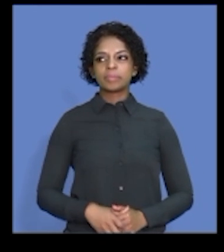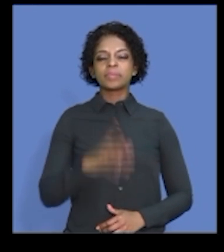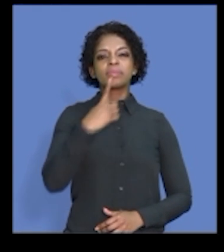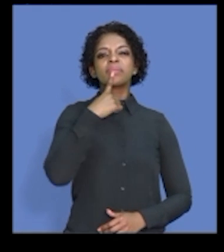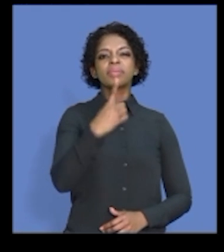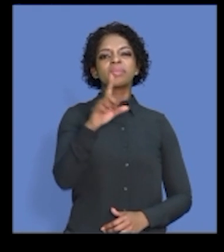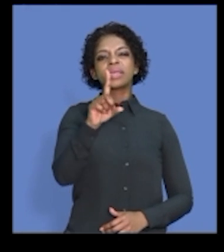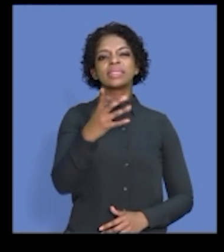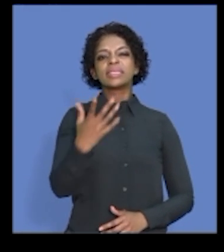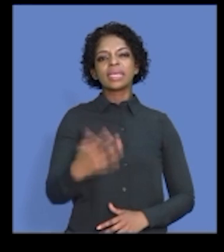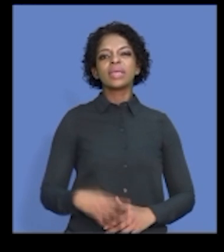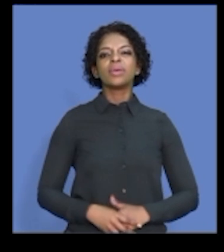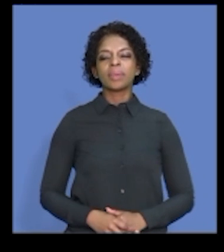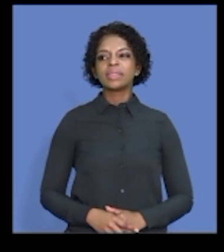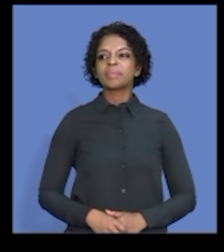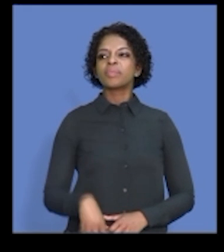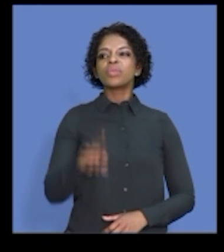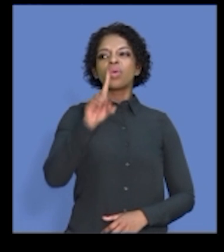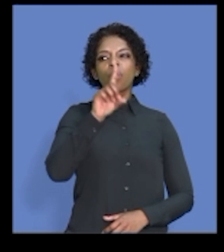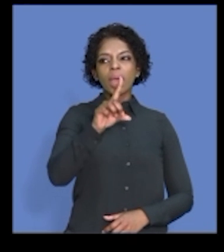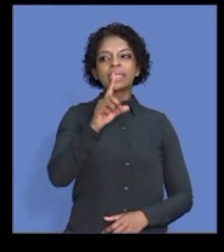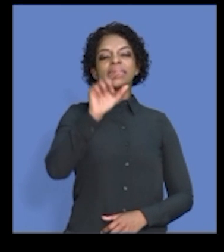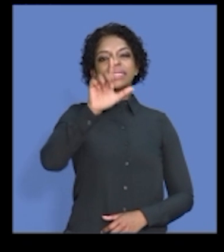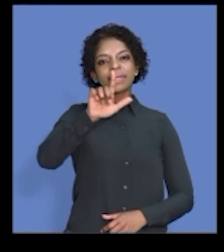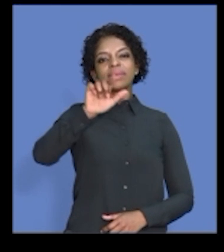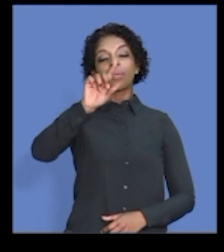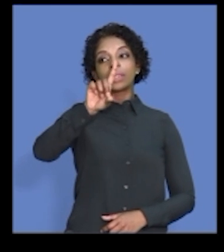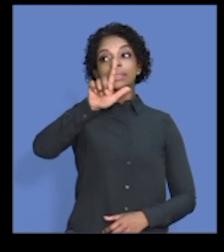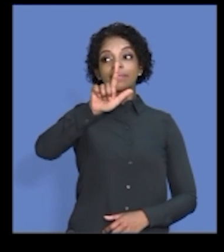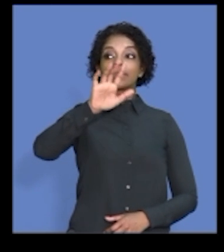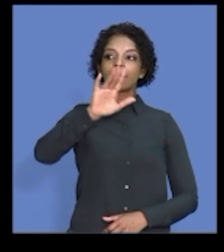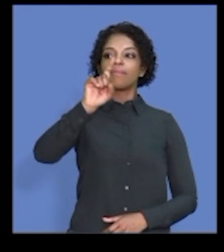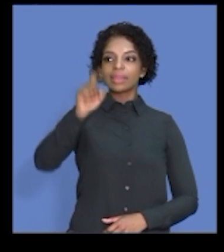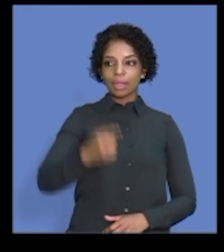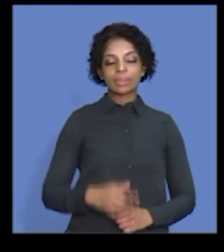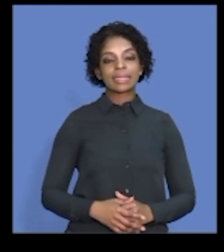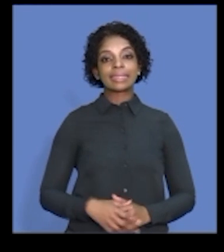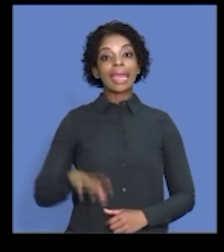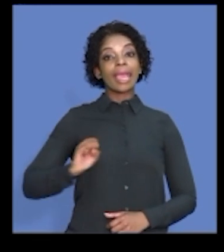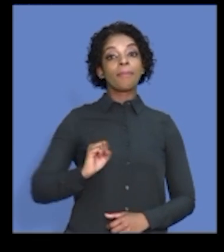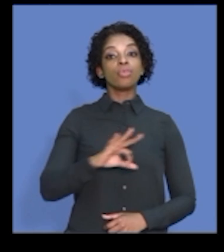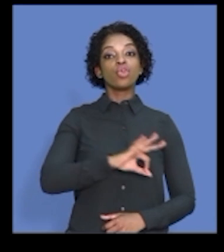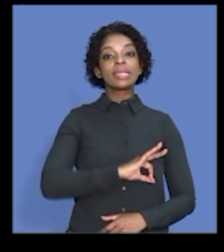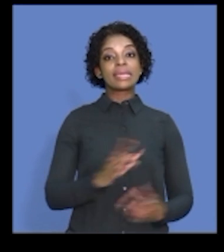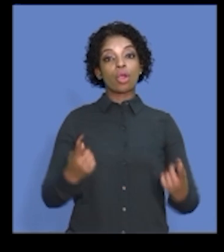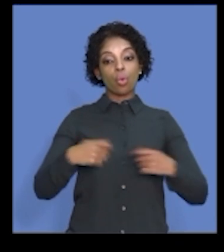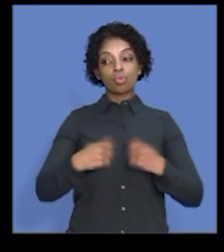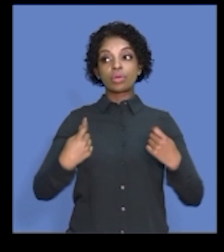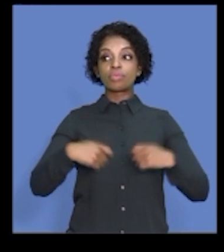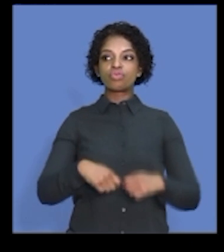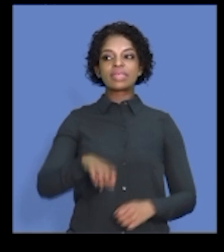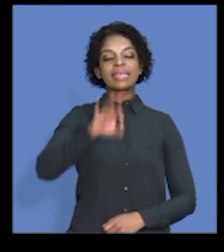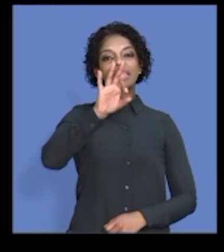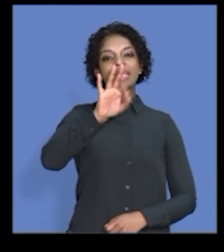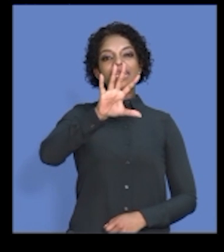wages, as it appears in your trial balance, is 175,000 and the employer contributions equal to